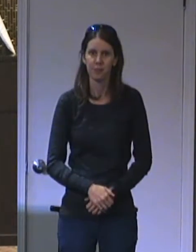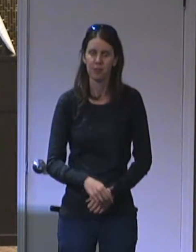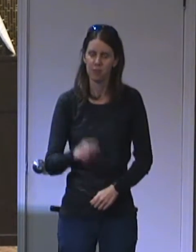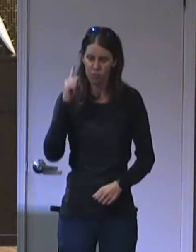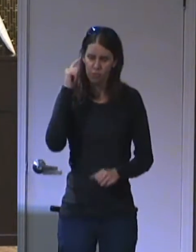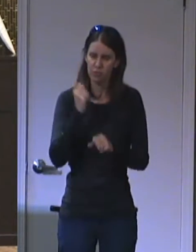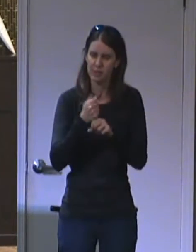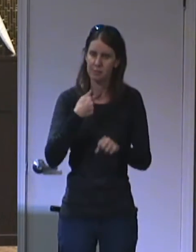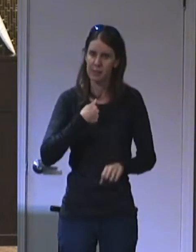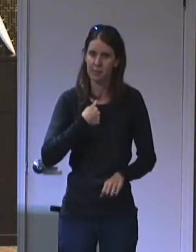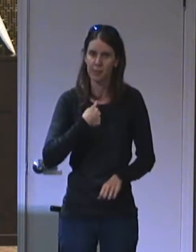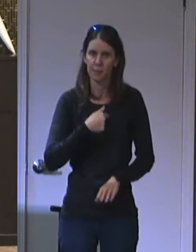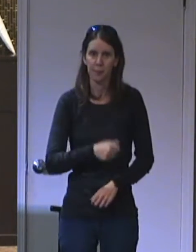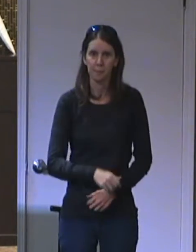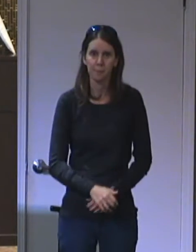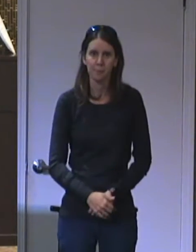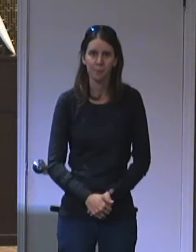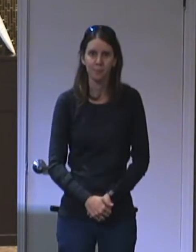Just trust me.